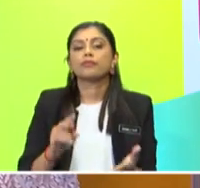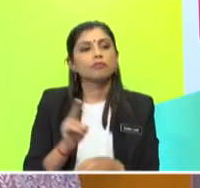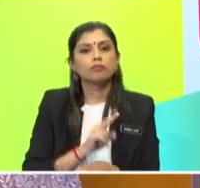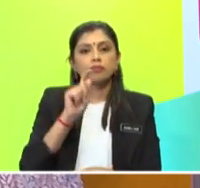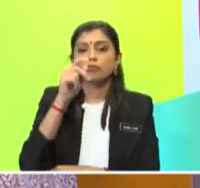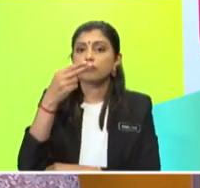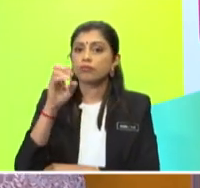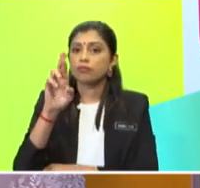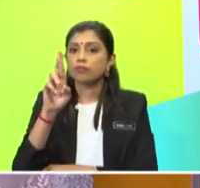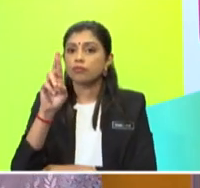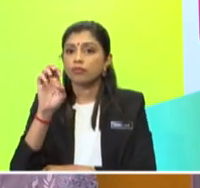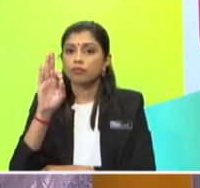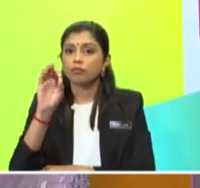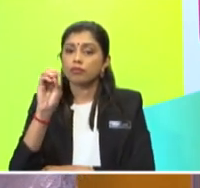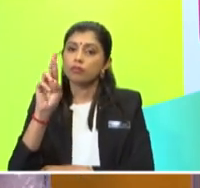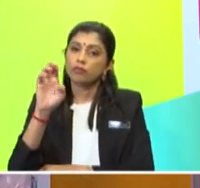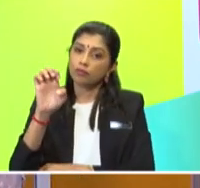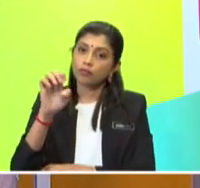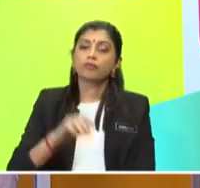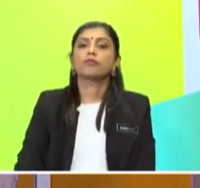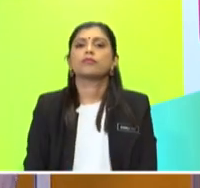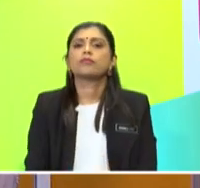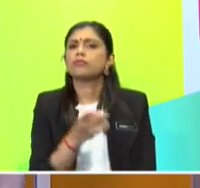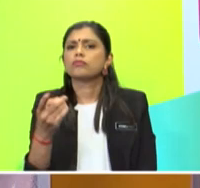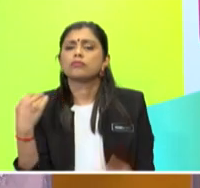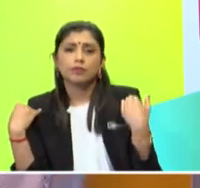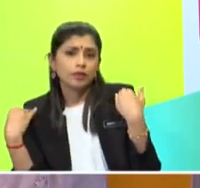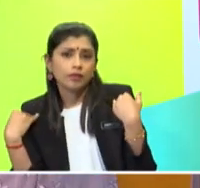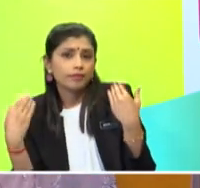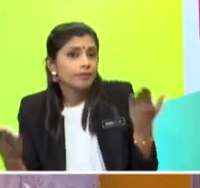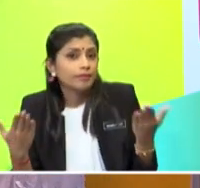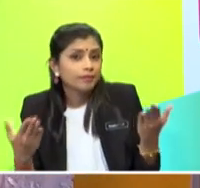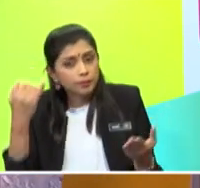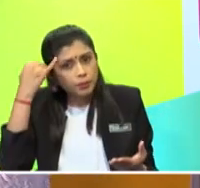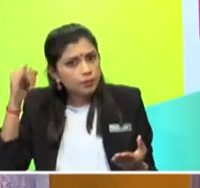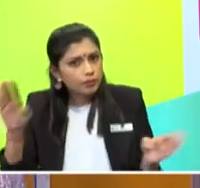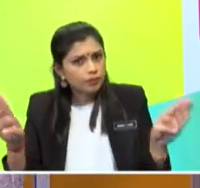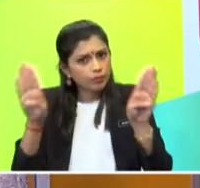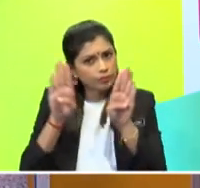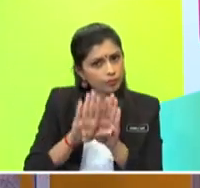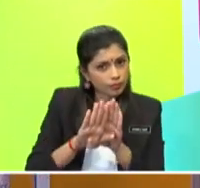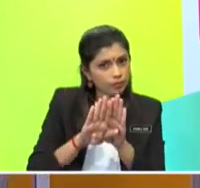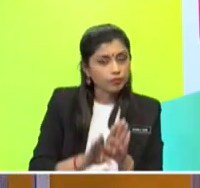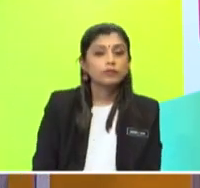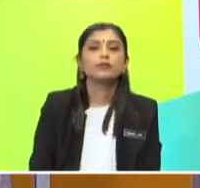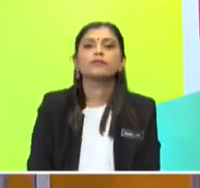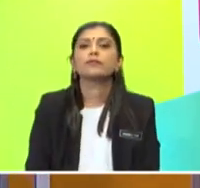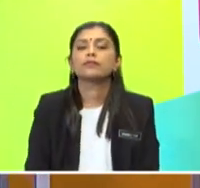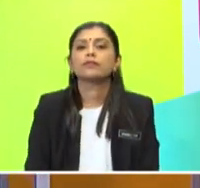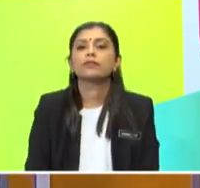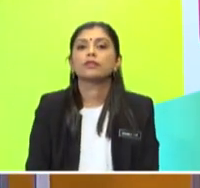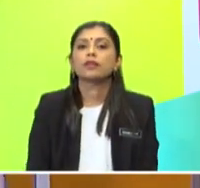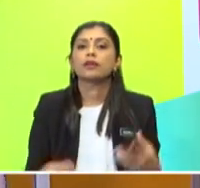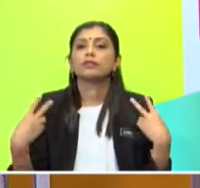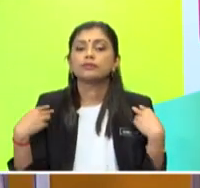maybe any ideas of closing your paragraph. So therefore, we can have a better life to